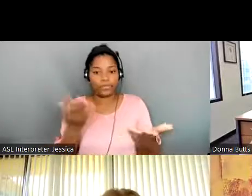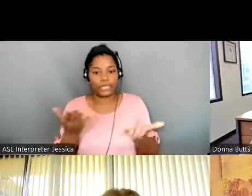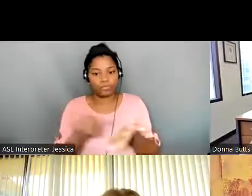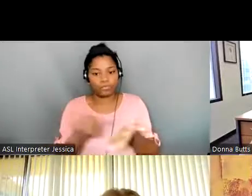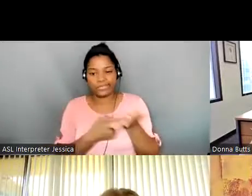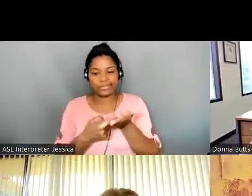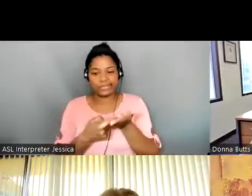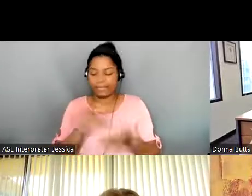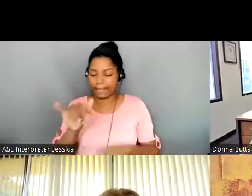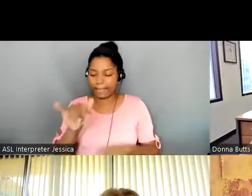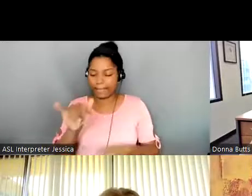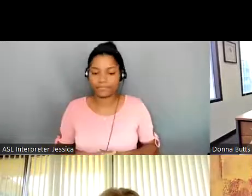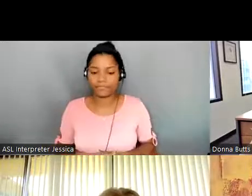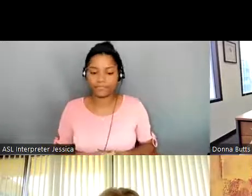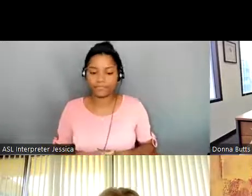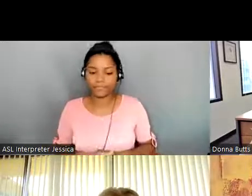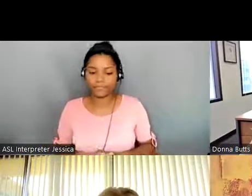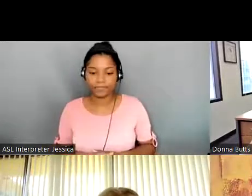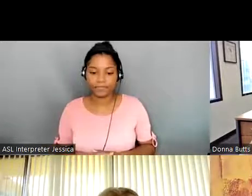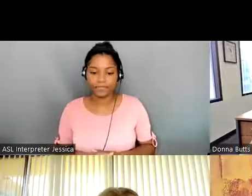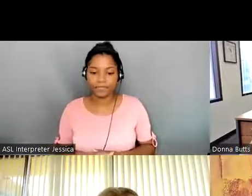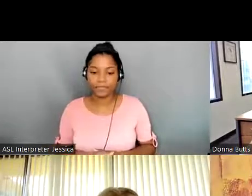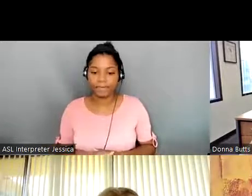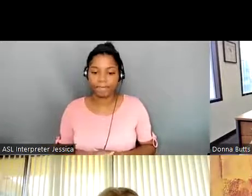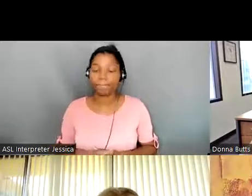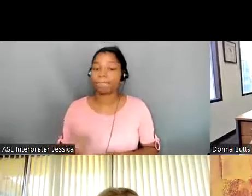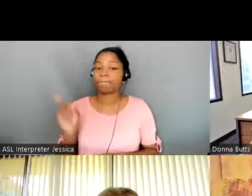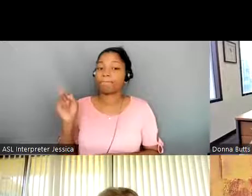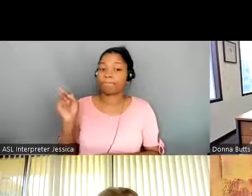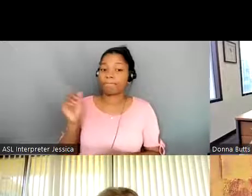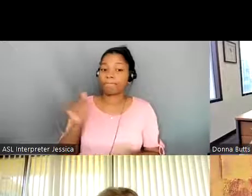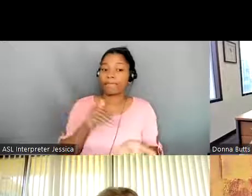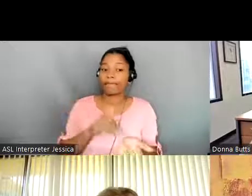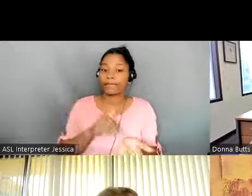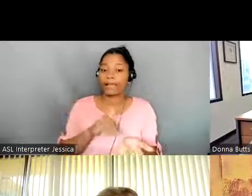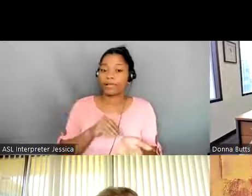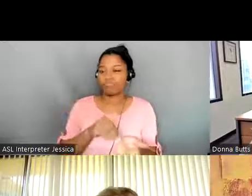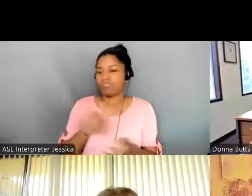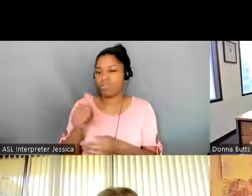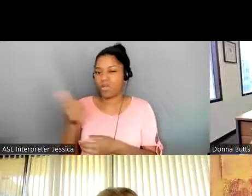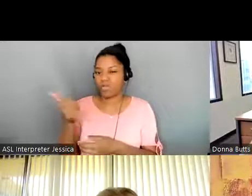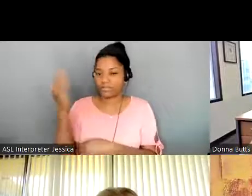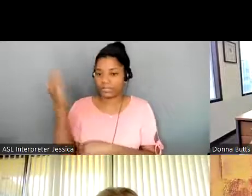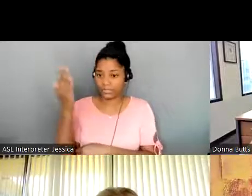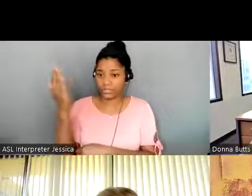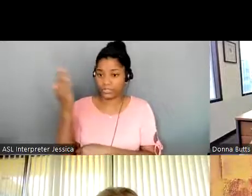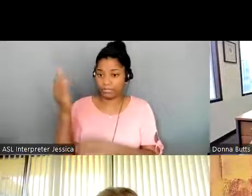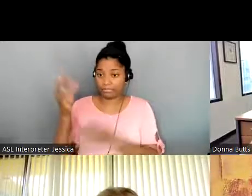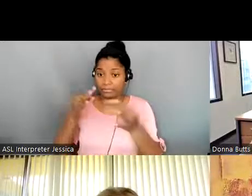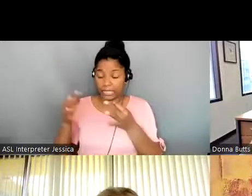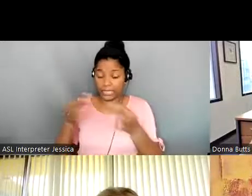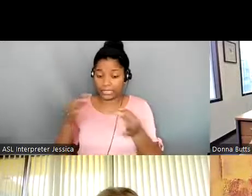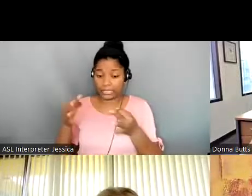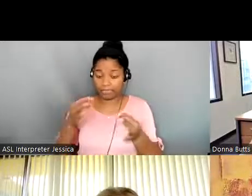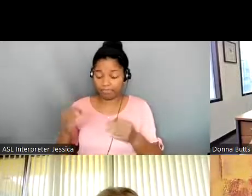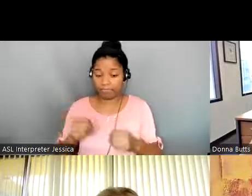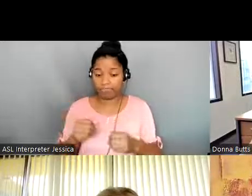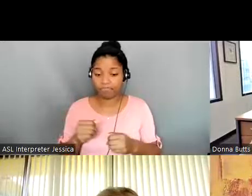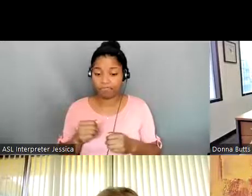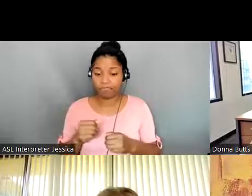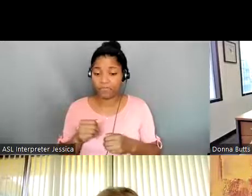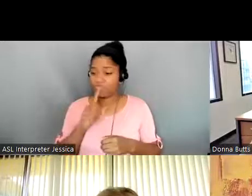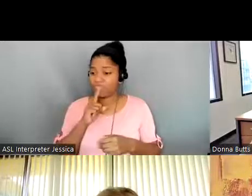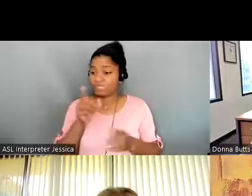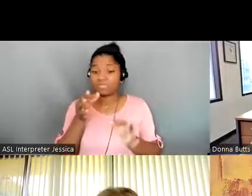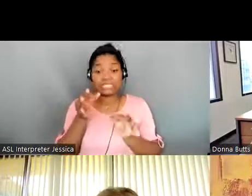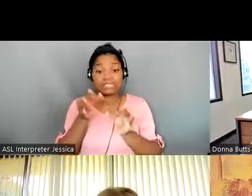And so as our last speaker, Dr. Holt Lundstedt, in the previous session described, it's not just as simple